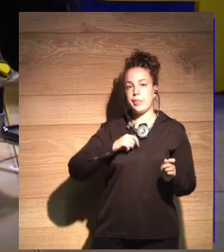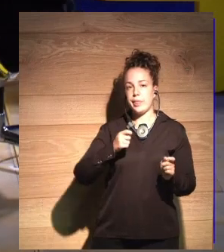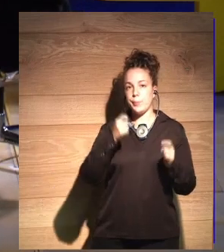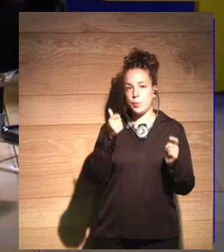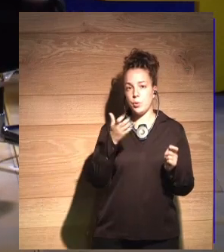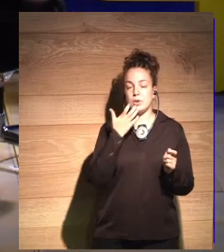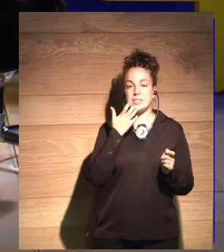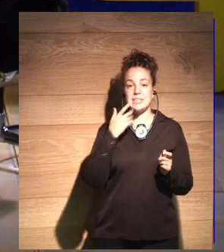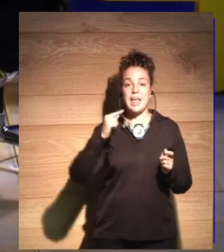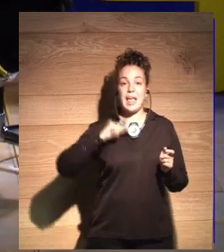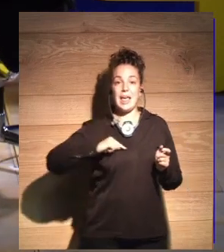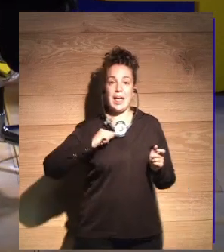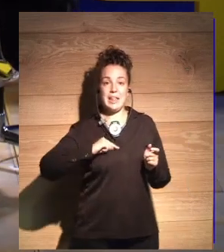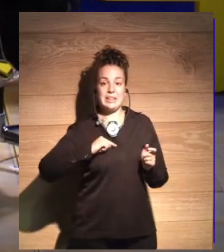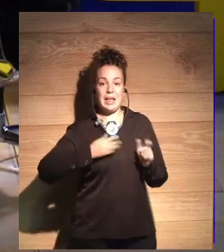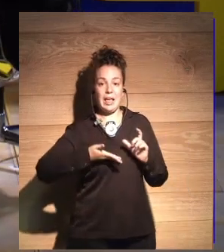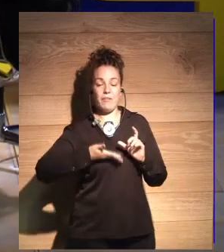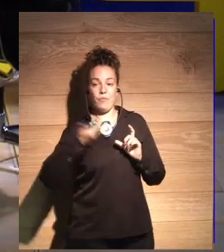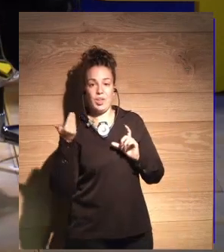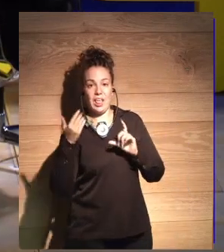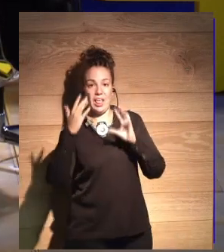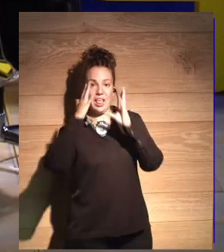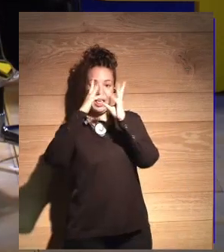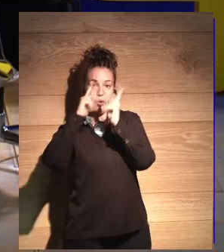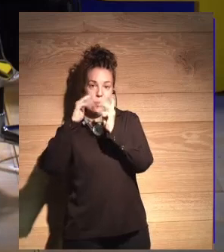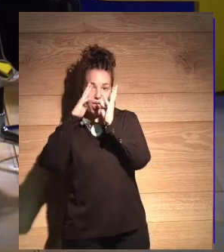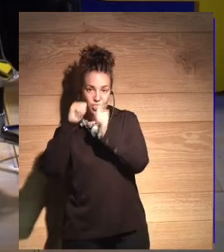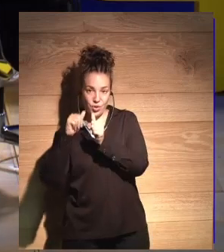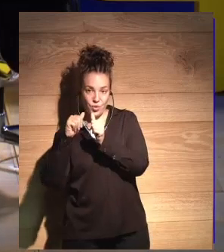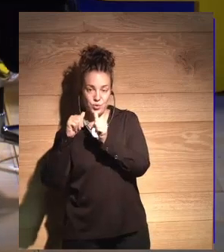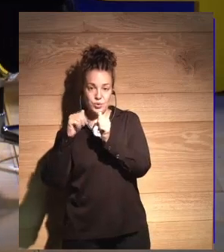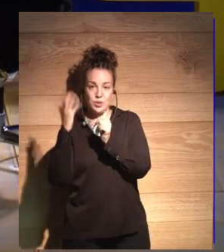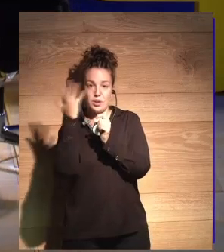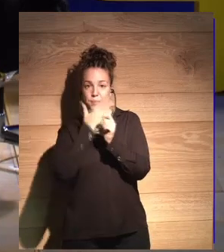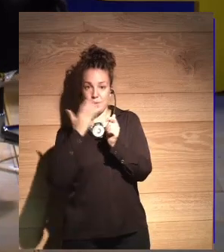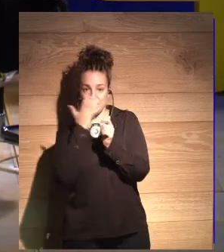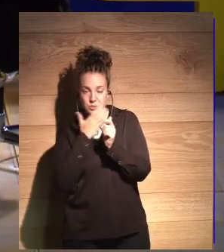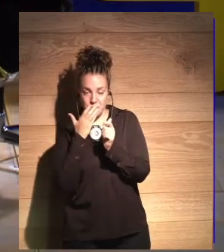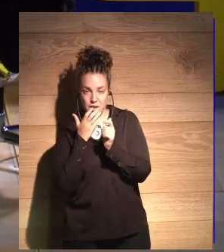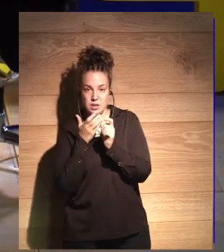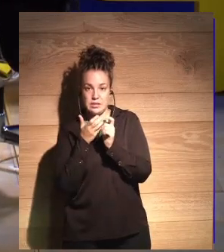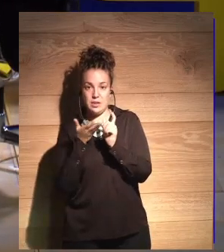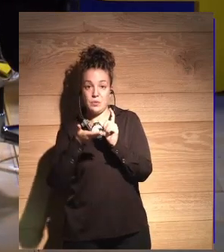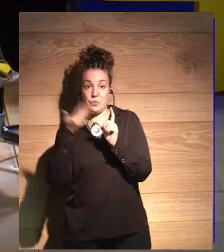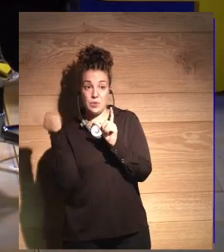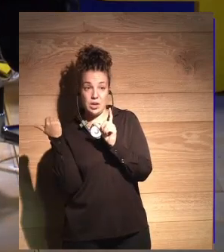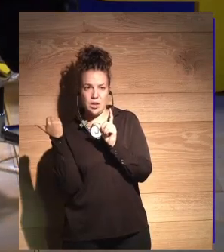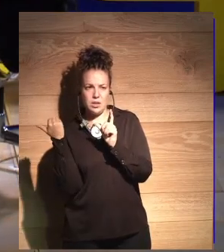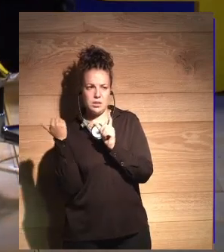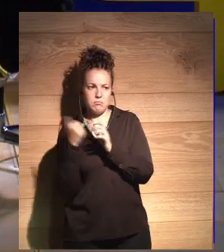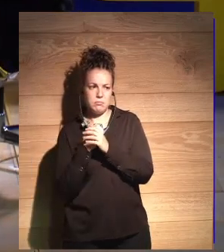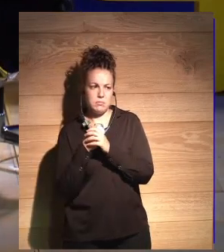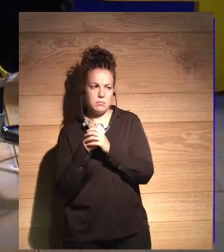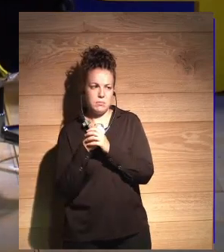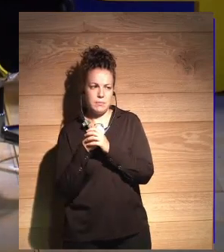ethics, which we had in Babylonian law, how many thousand years ago? When you take art and ethics